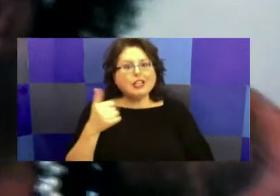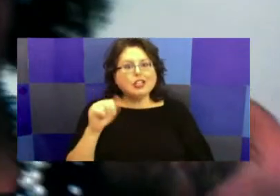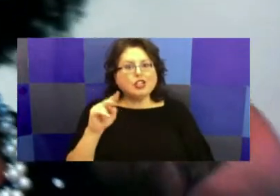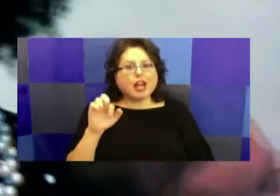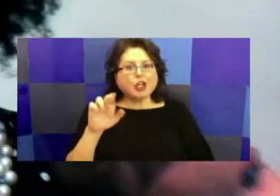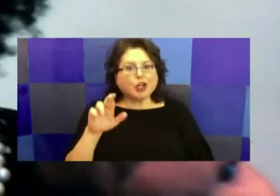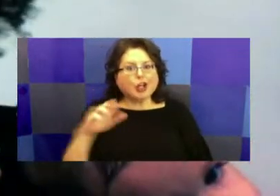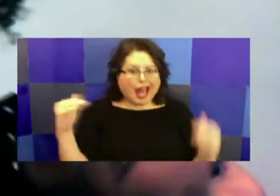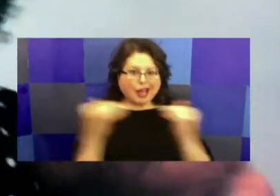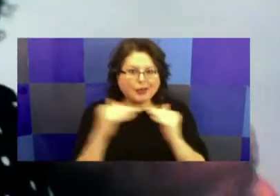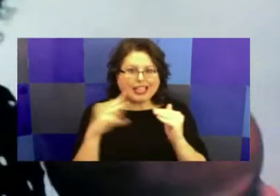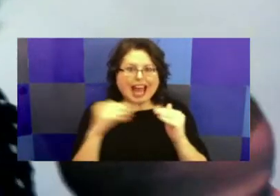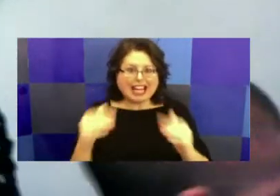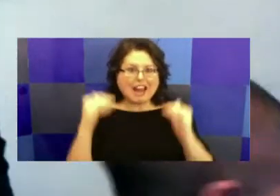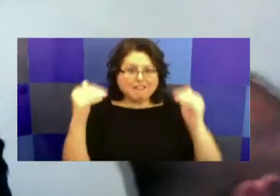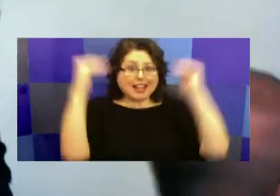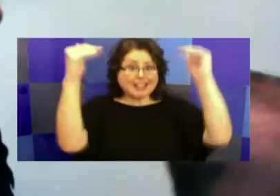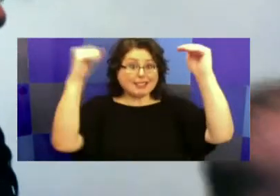women.